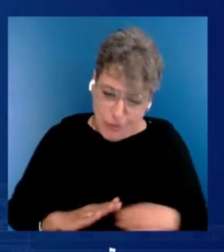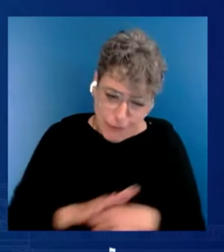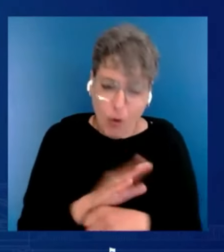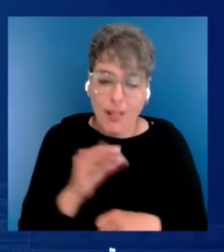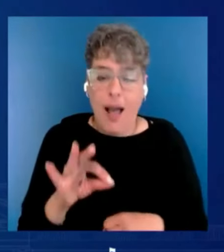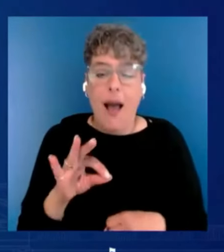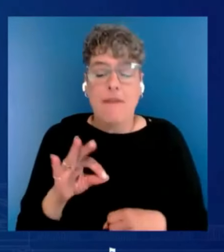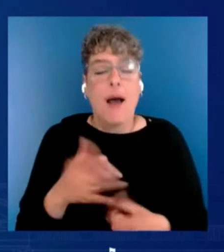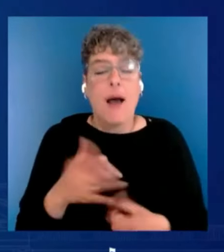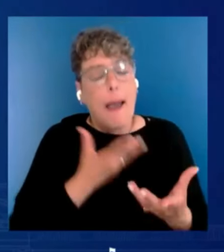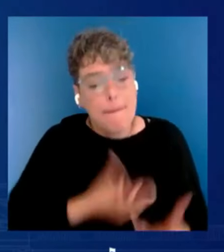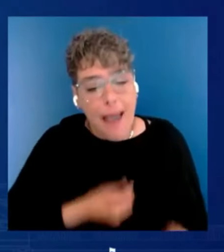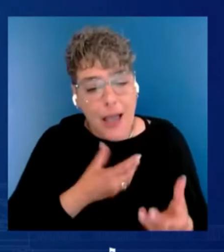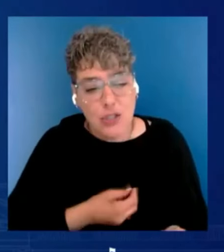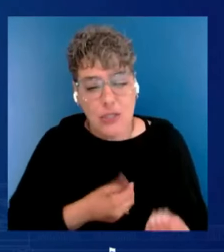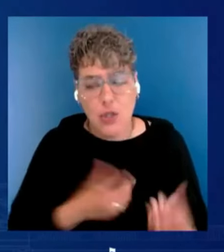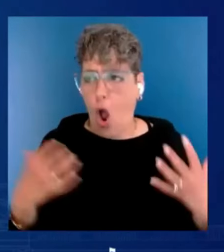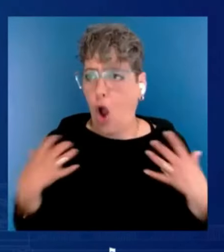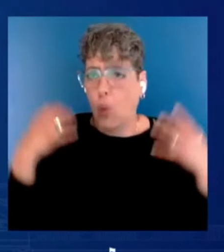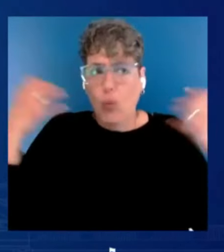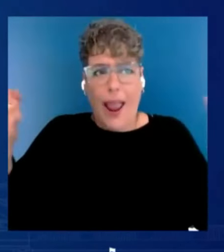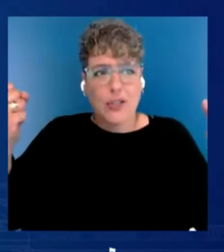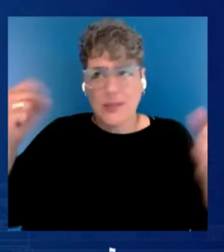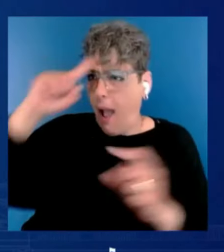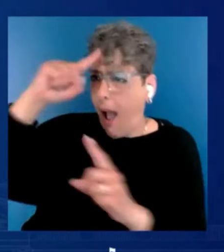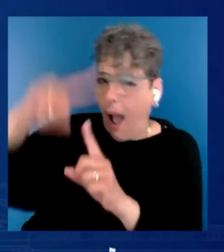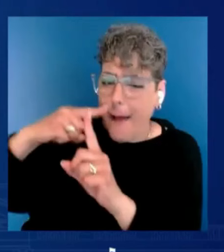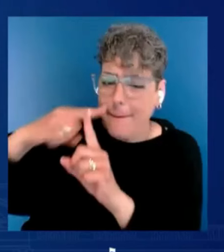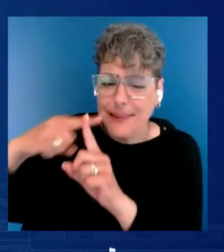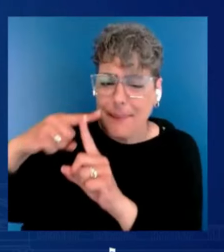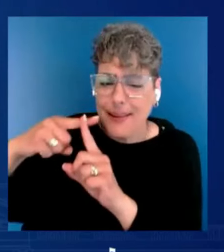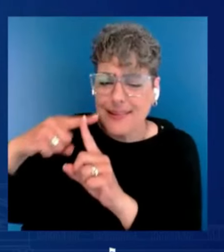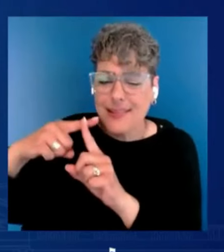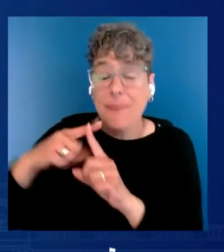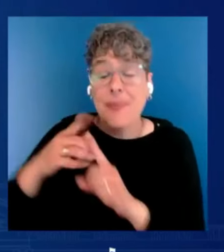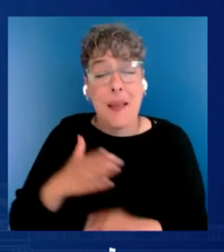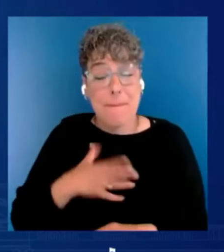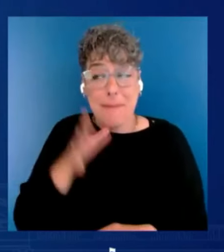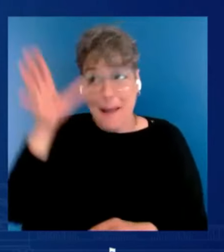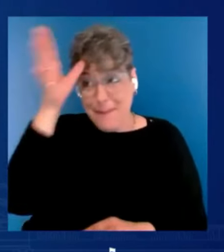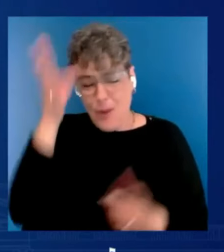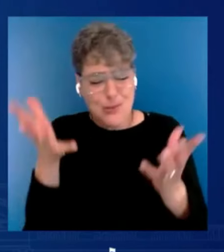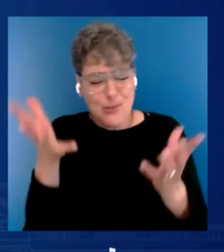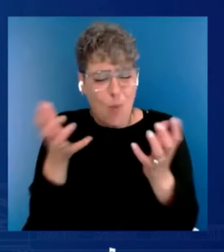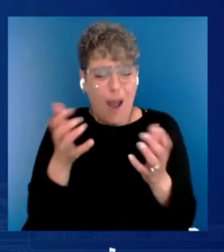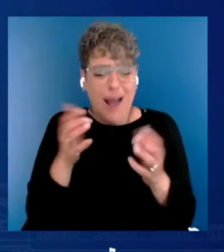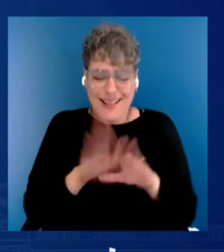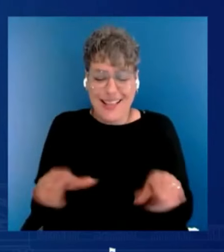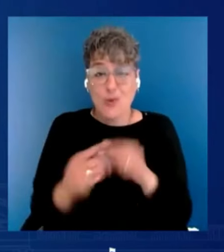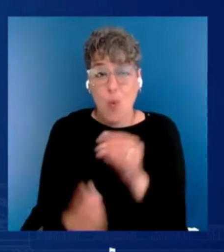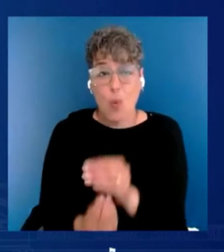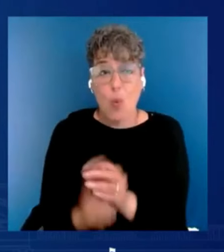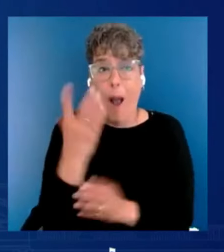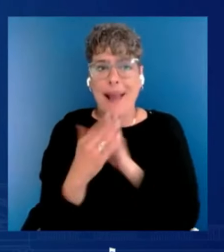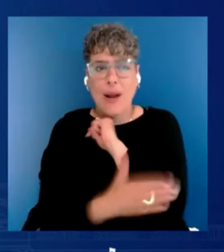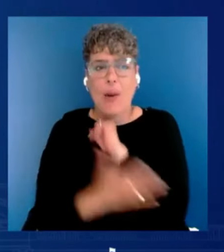that all the time, but they wanted their kids to grow up in a country that aspired to create opportunity for